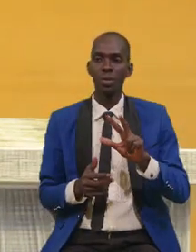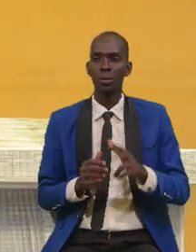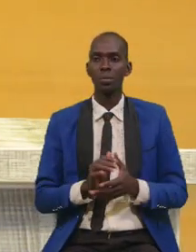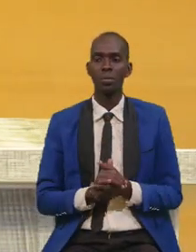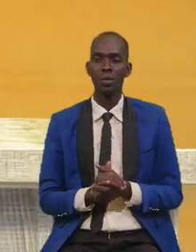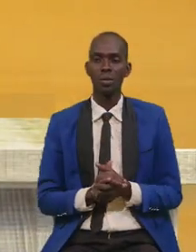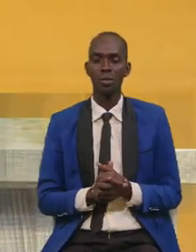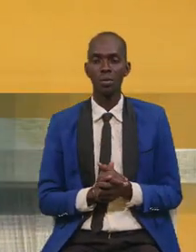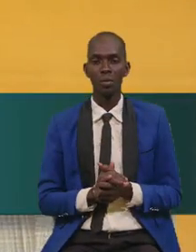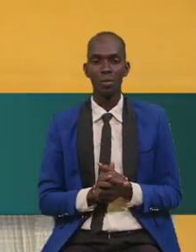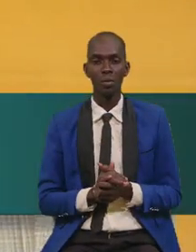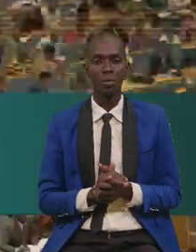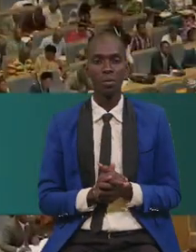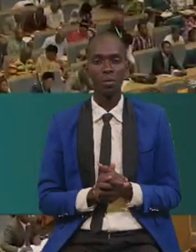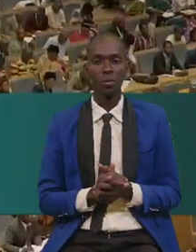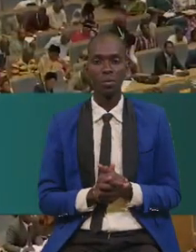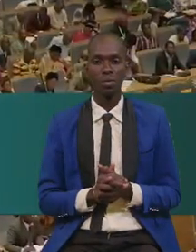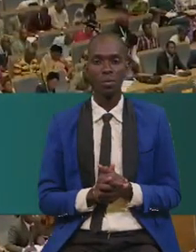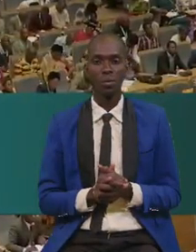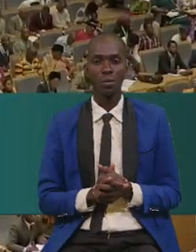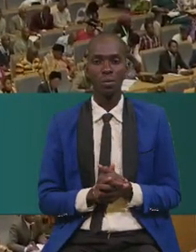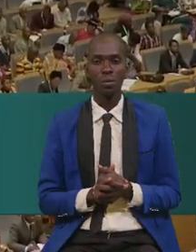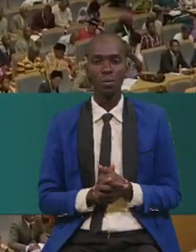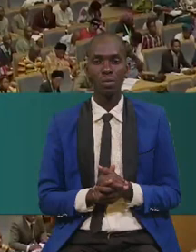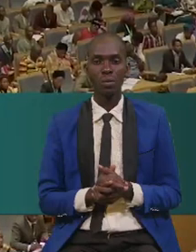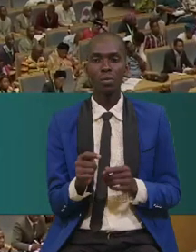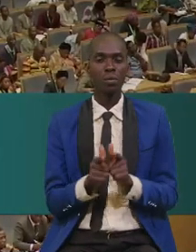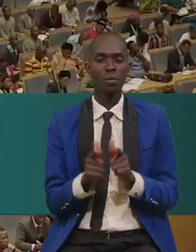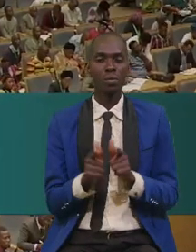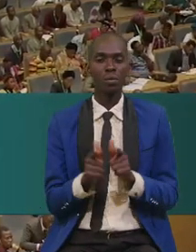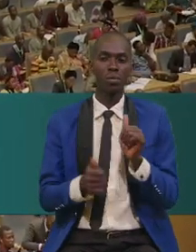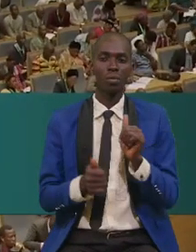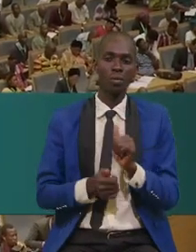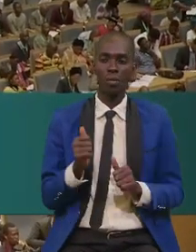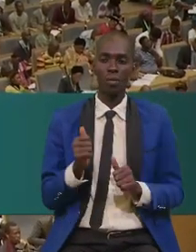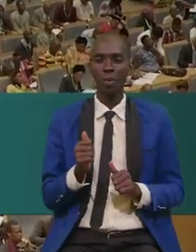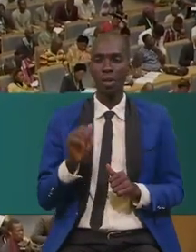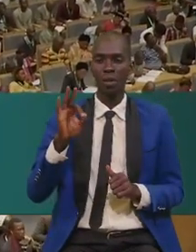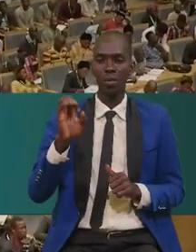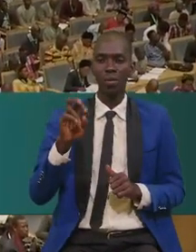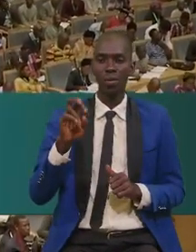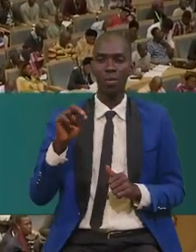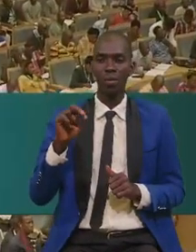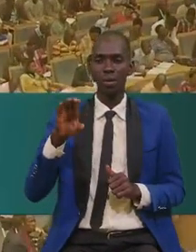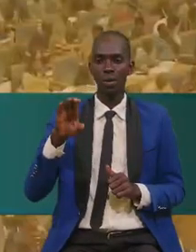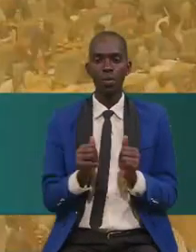greater fervency. The greater fervency with greater exertion,